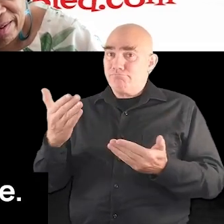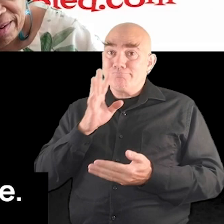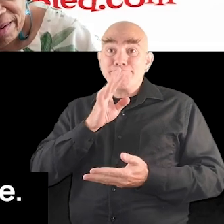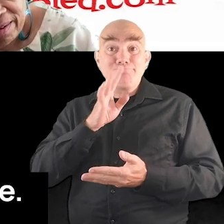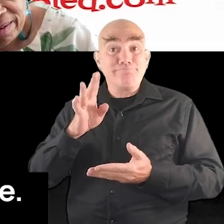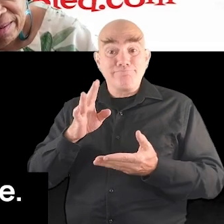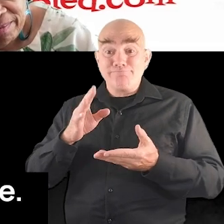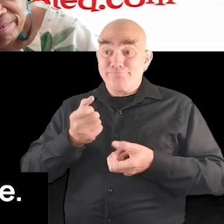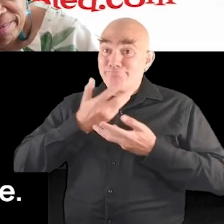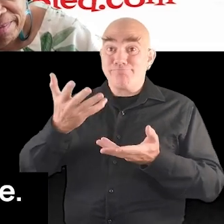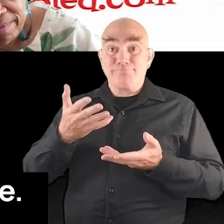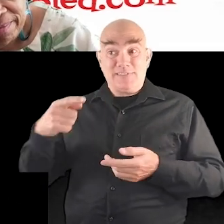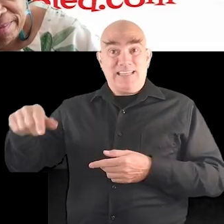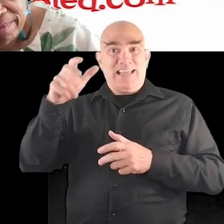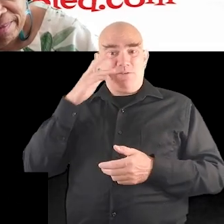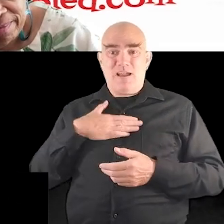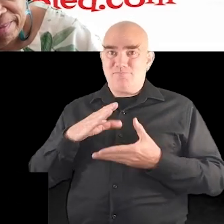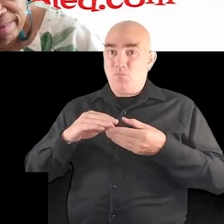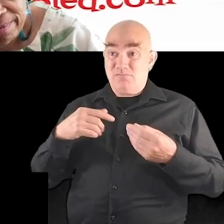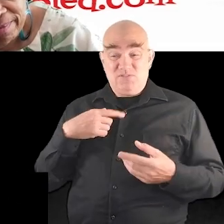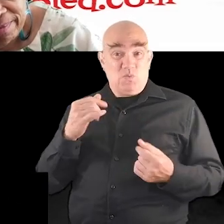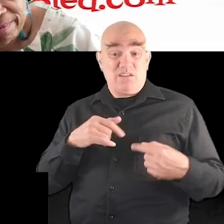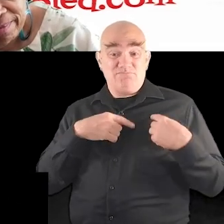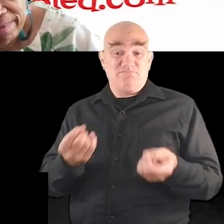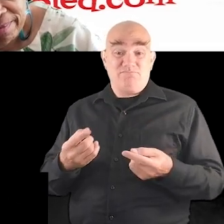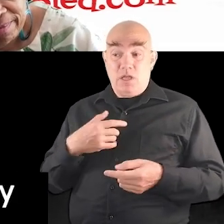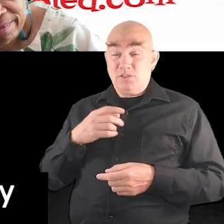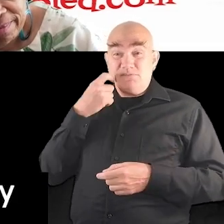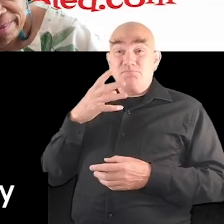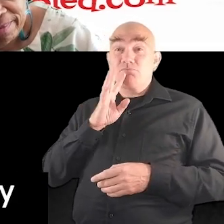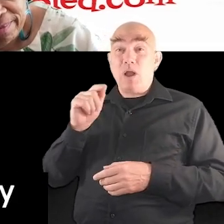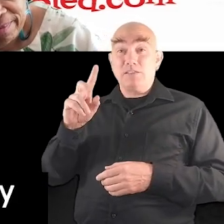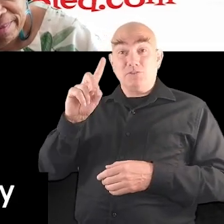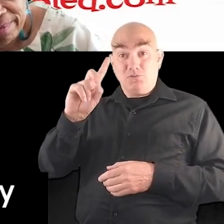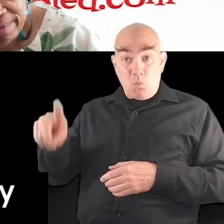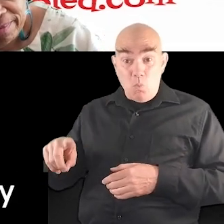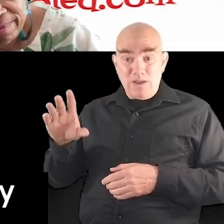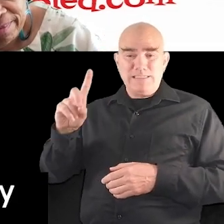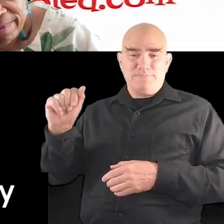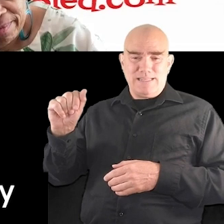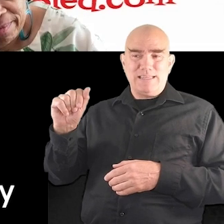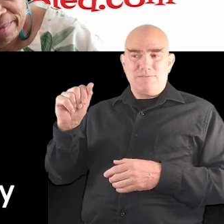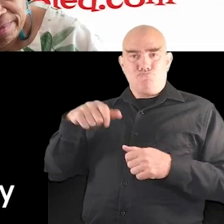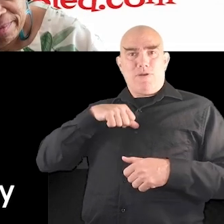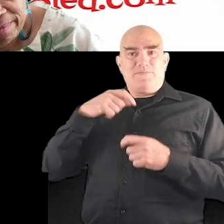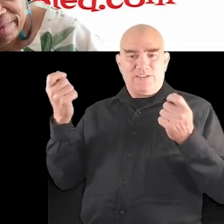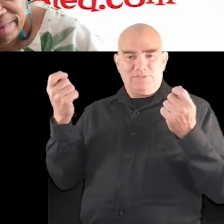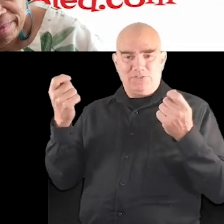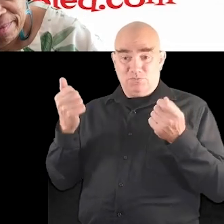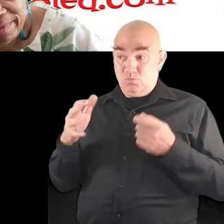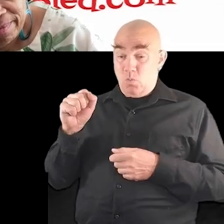anywhere that I can hear my voice, that can hear my voice. I've been doing that. I spoke at Detroit's Disability